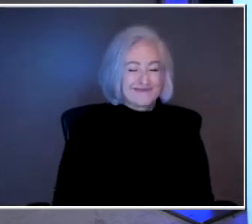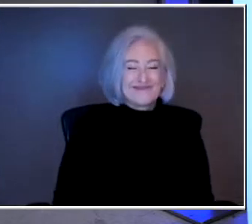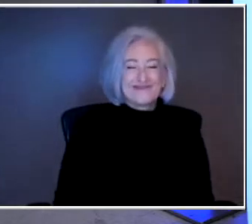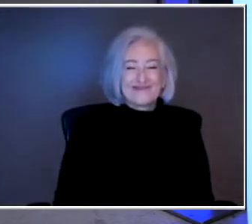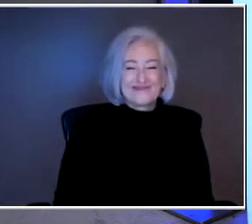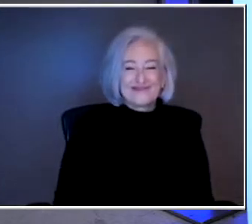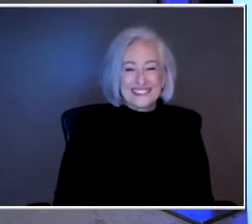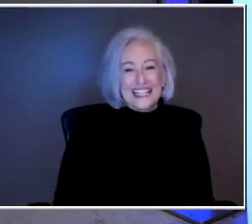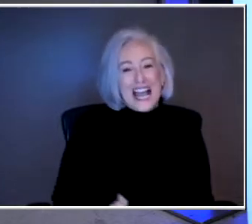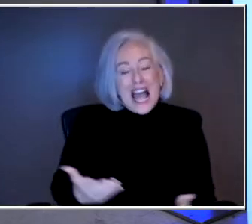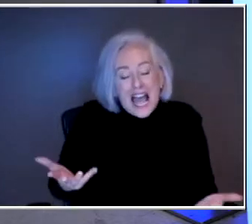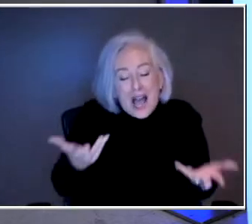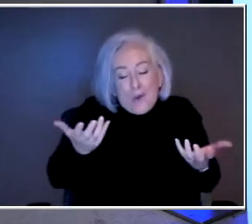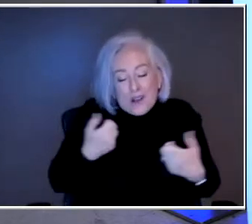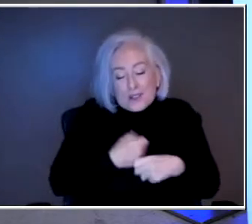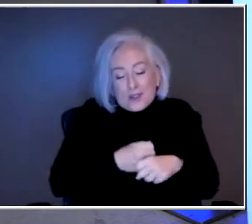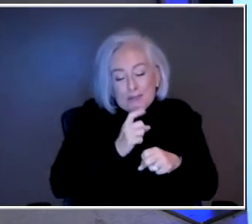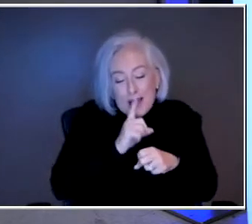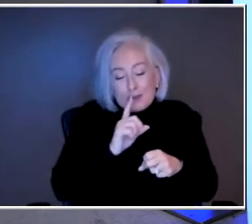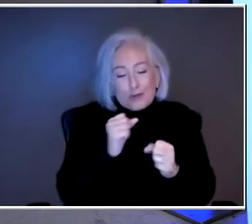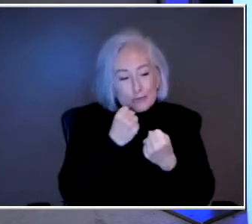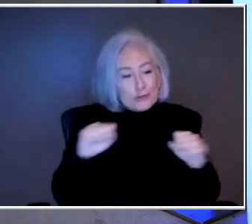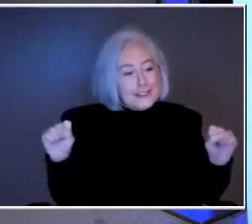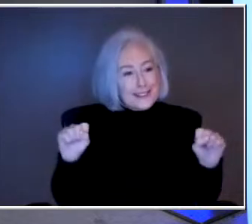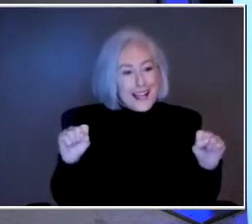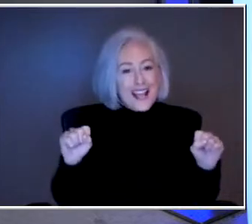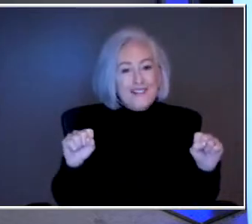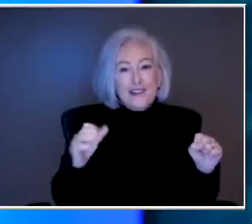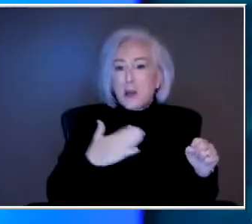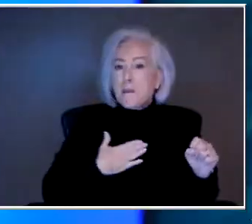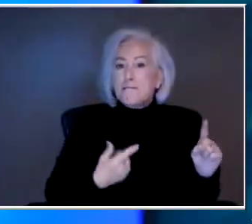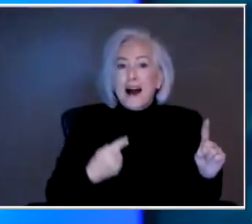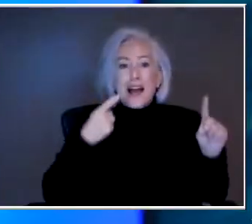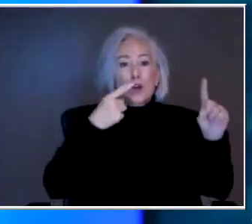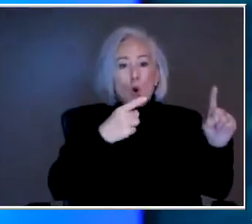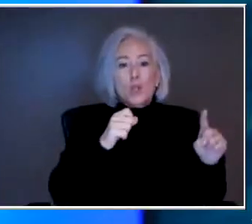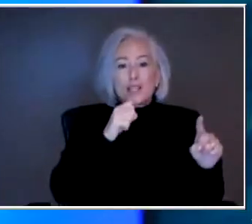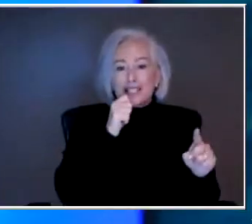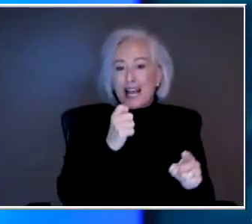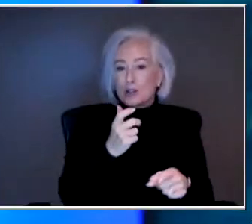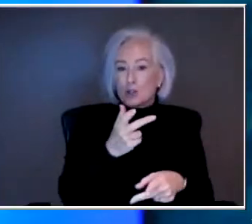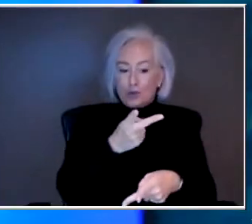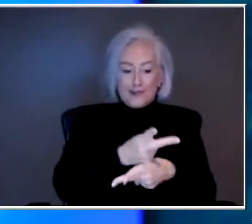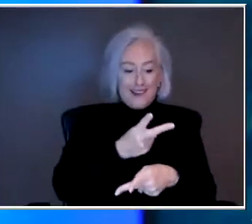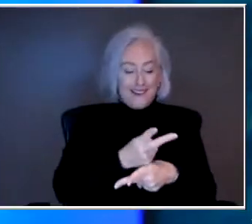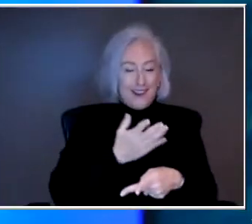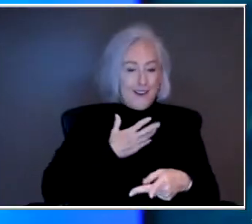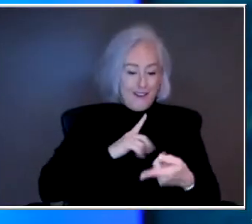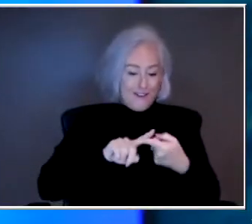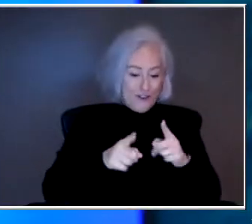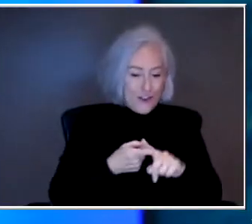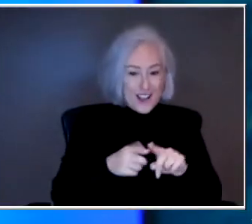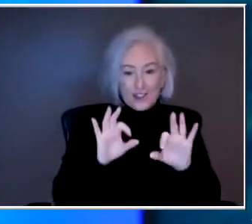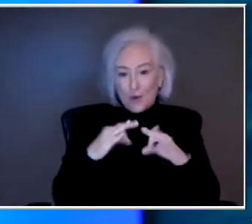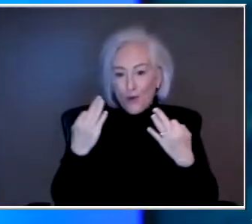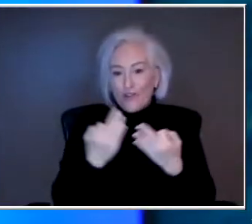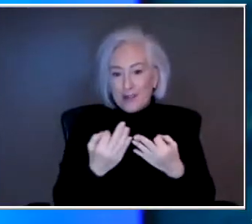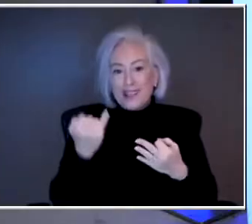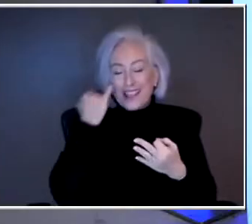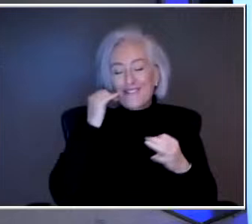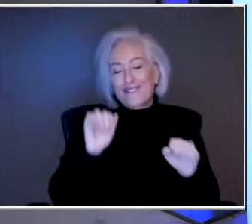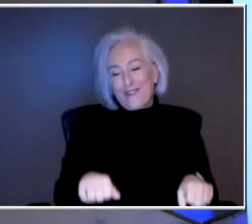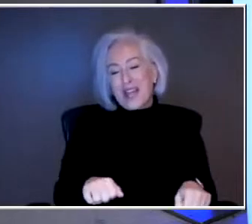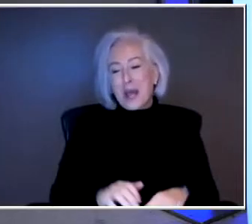I just want to make sure they're safe That's too. right. My goal is never to have to treat my friend's family or anyone in the unit if we can avoid it. That's your